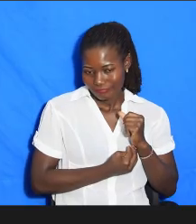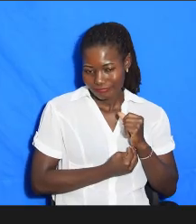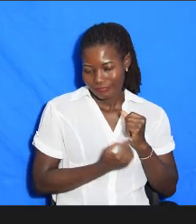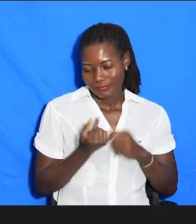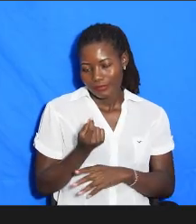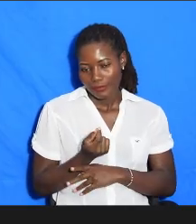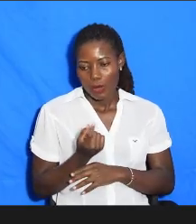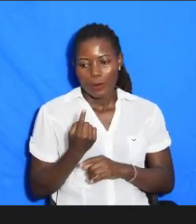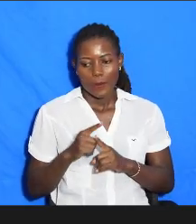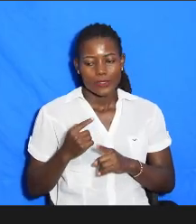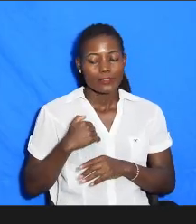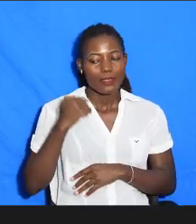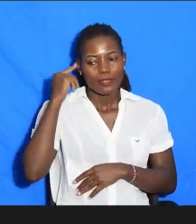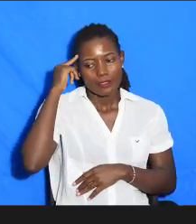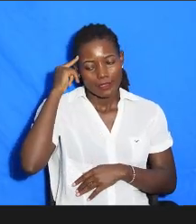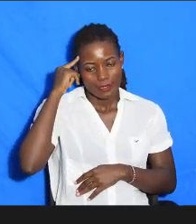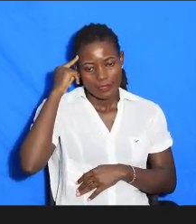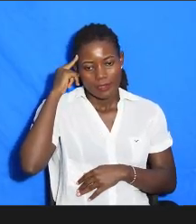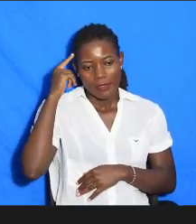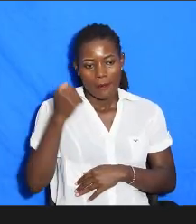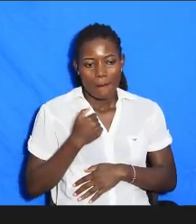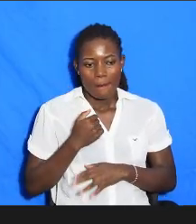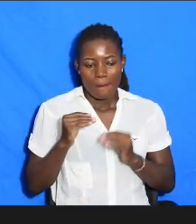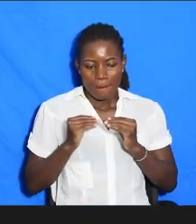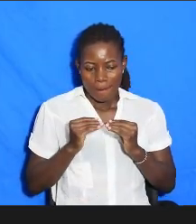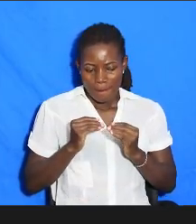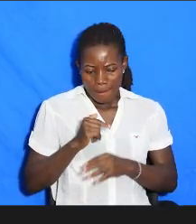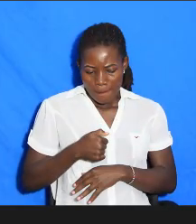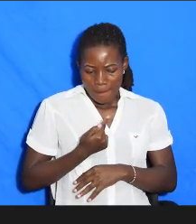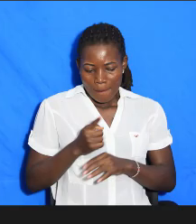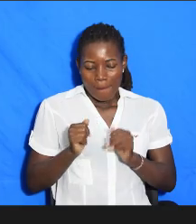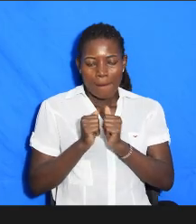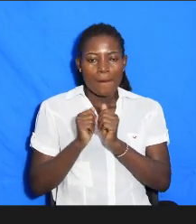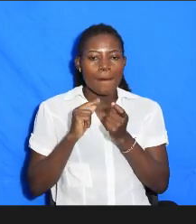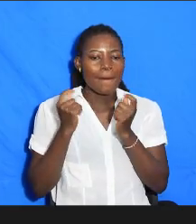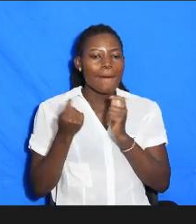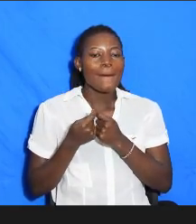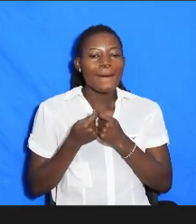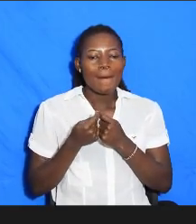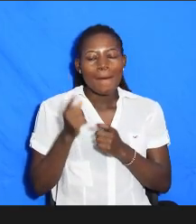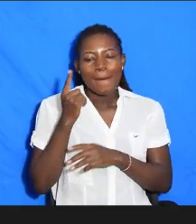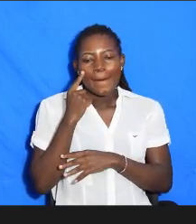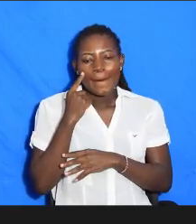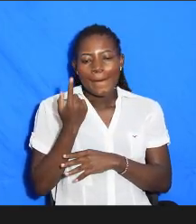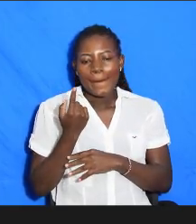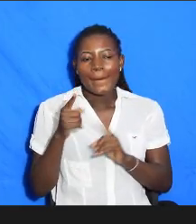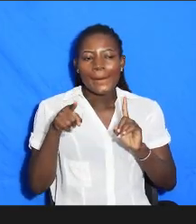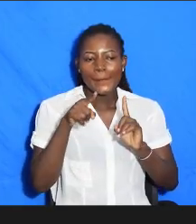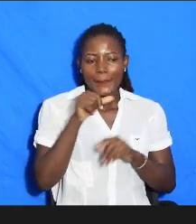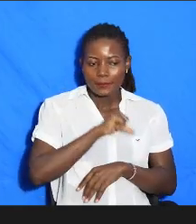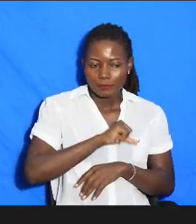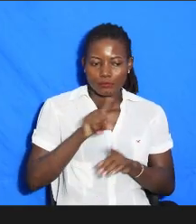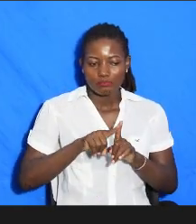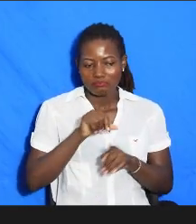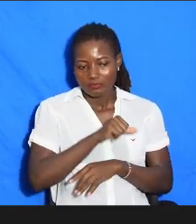but I think I had a meeting with myself and also with my team just to kind of see the pros and cons of what happened last